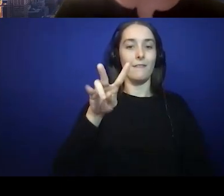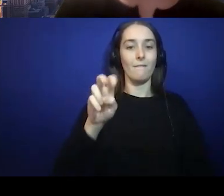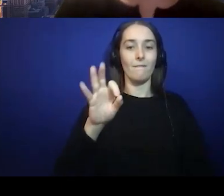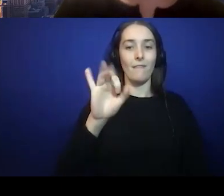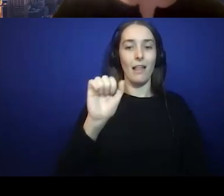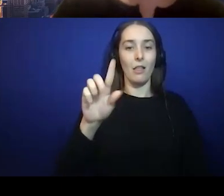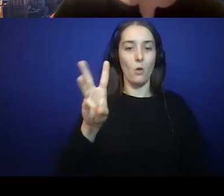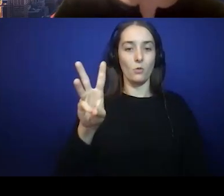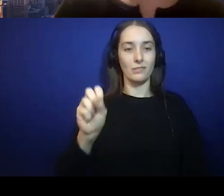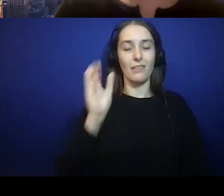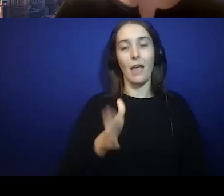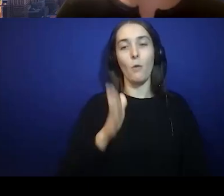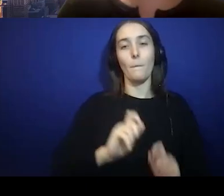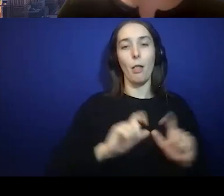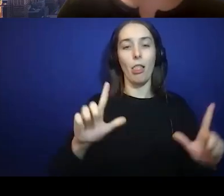system.